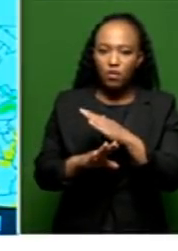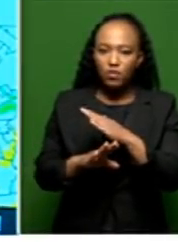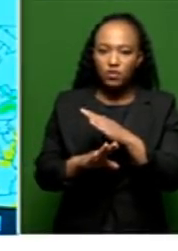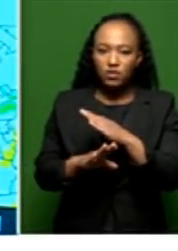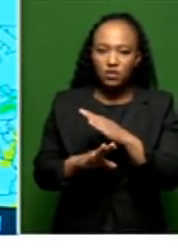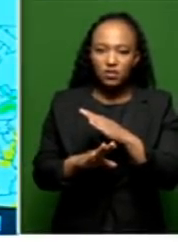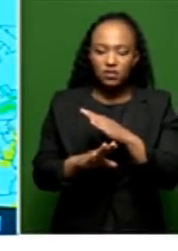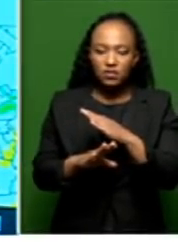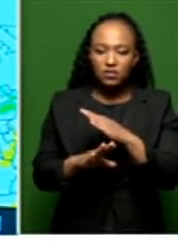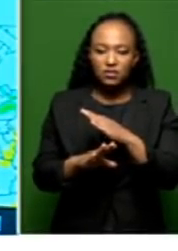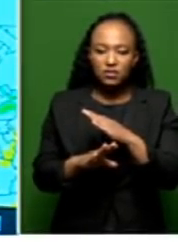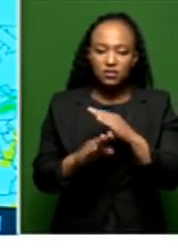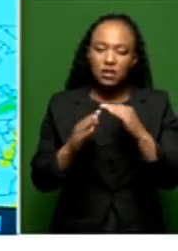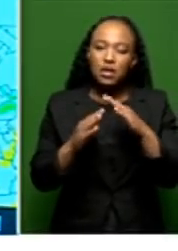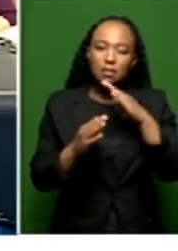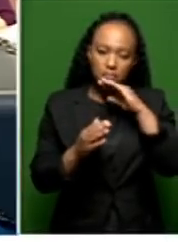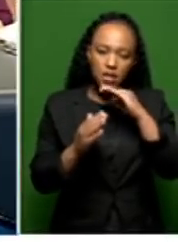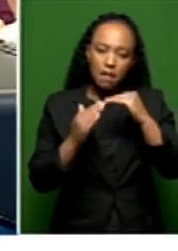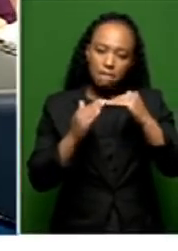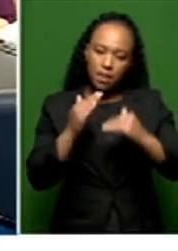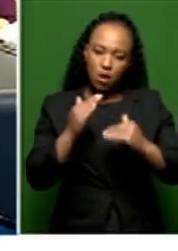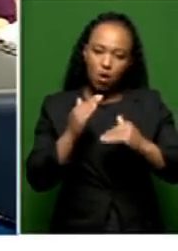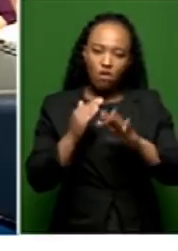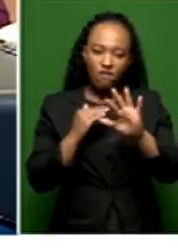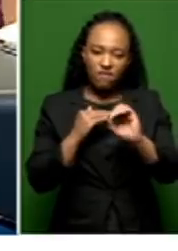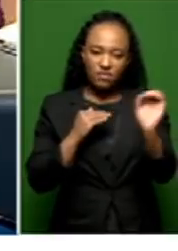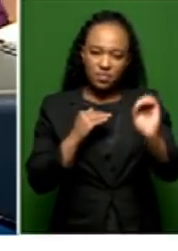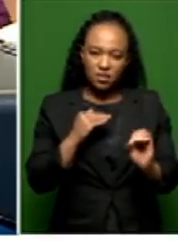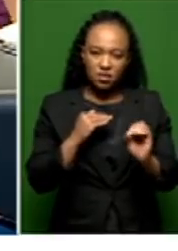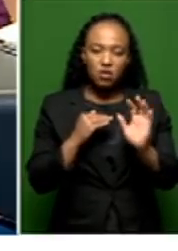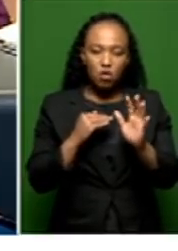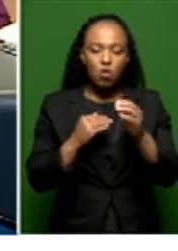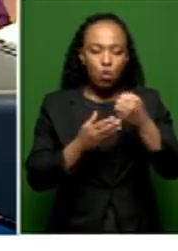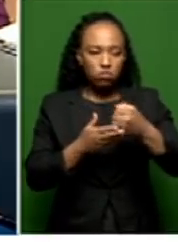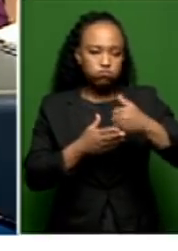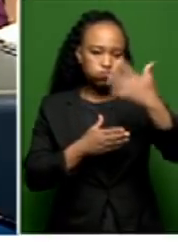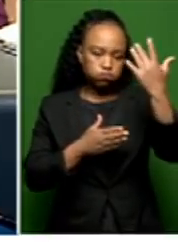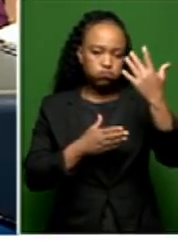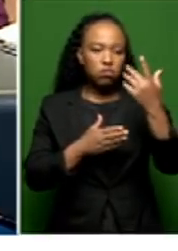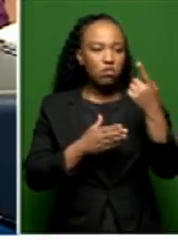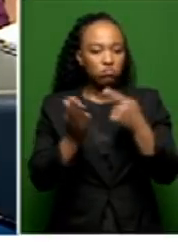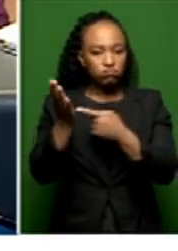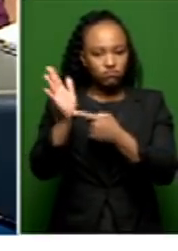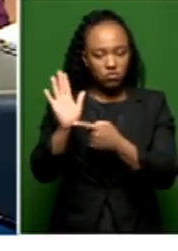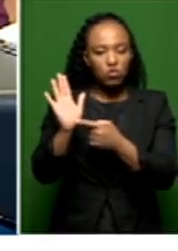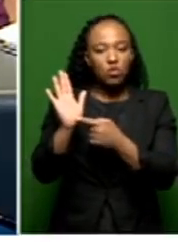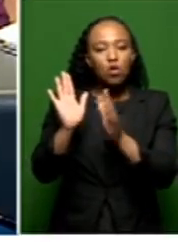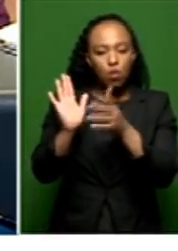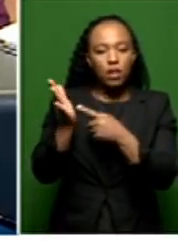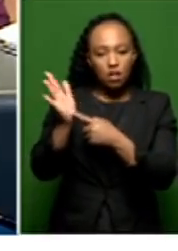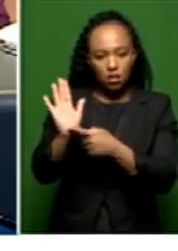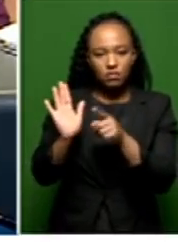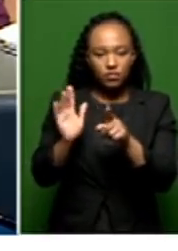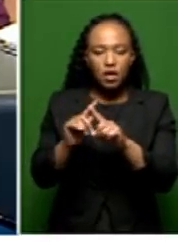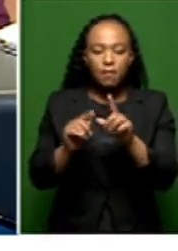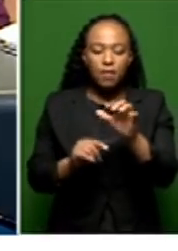I would need to definitely below 50, yeah. And we understand, Prof. We're going to bring up those predictions for you that you have modelled. But